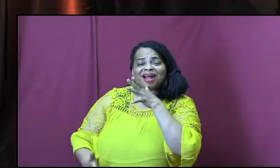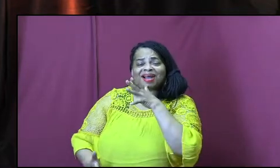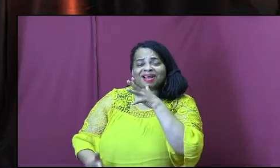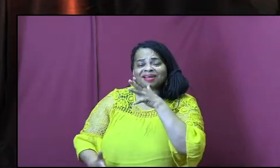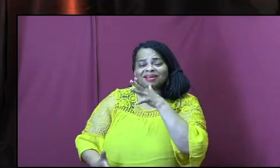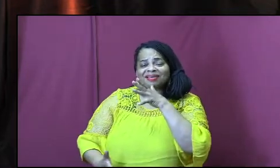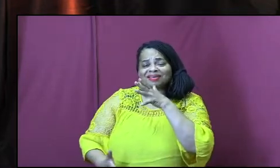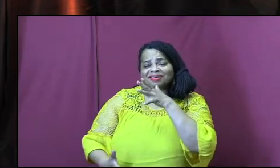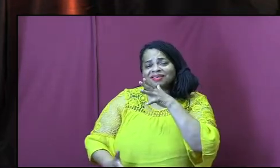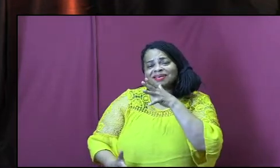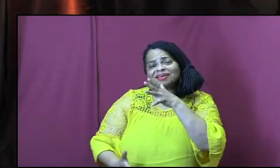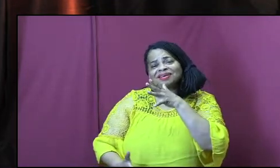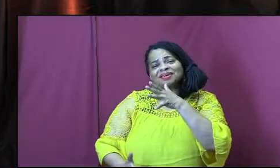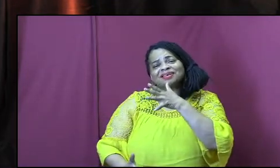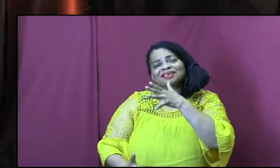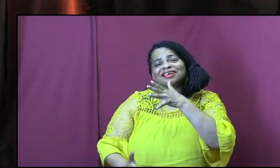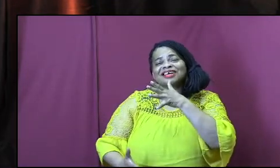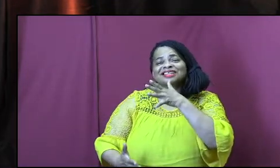the